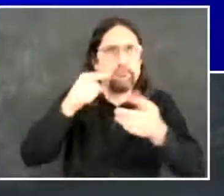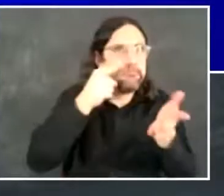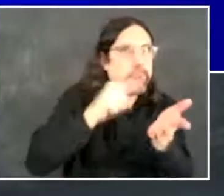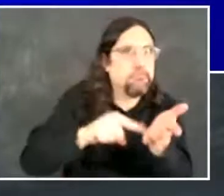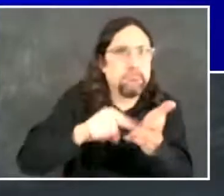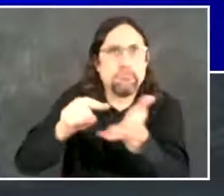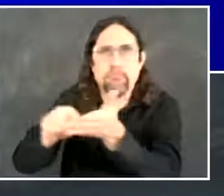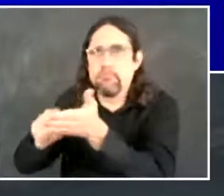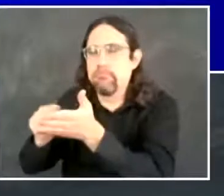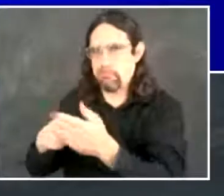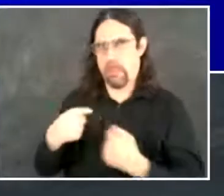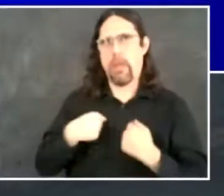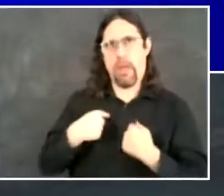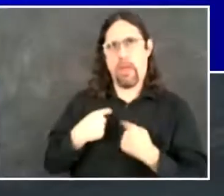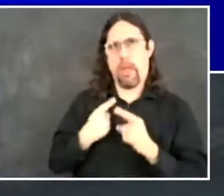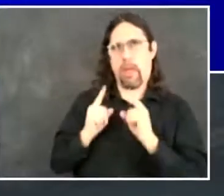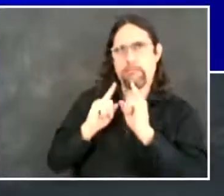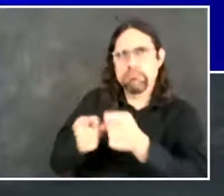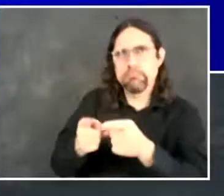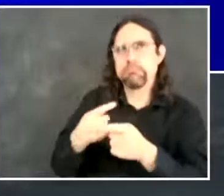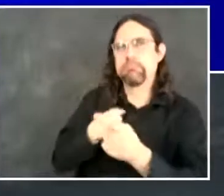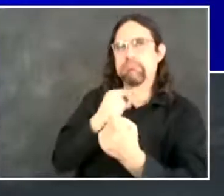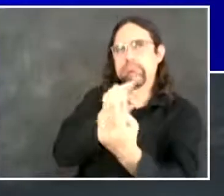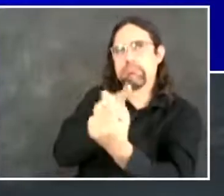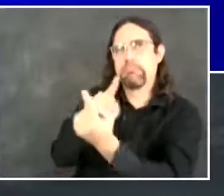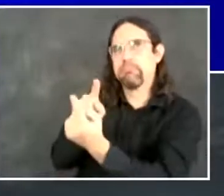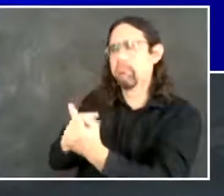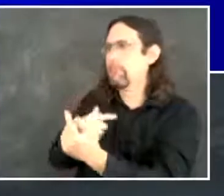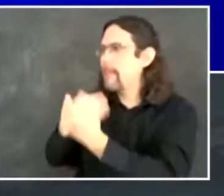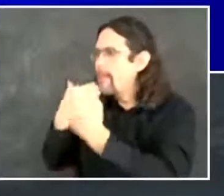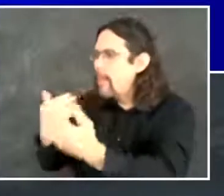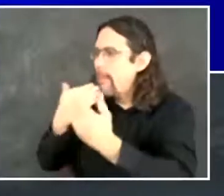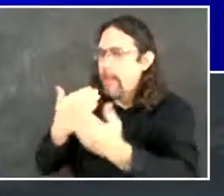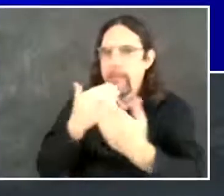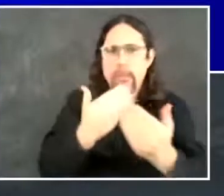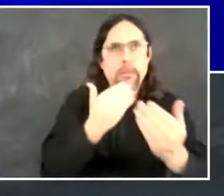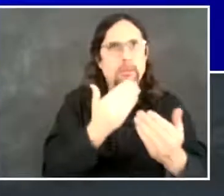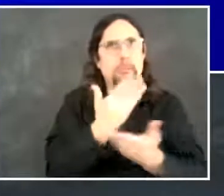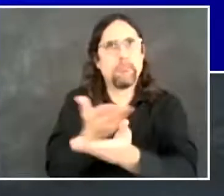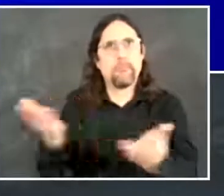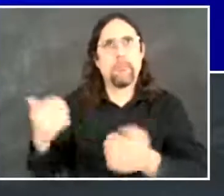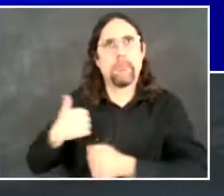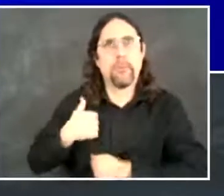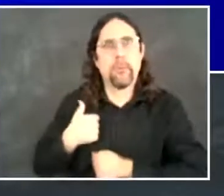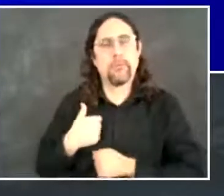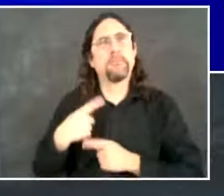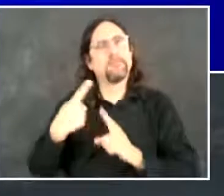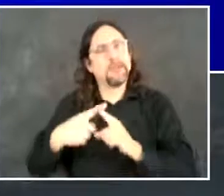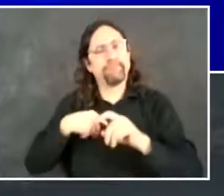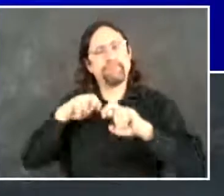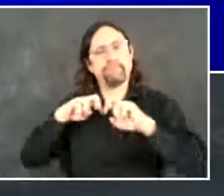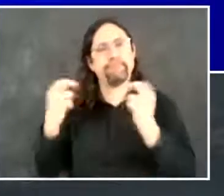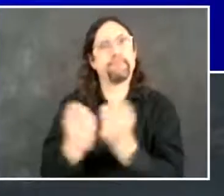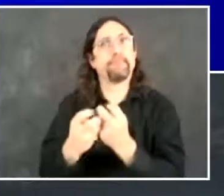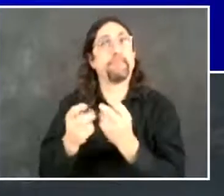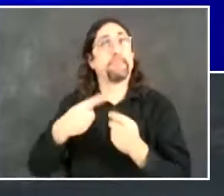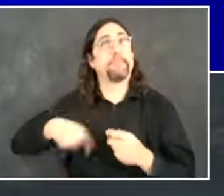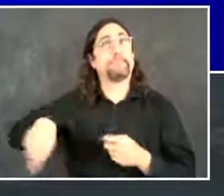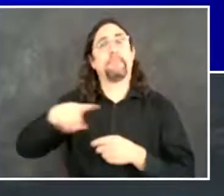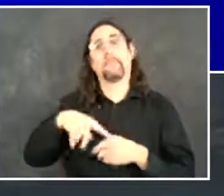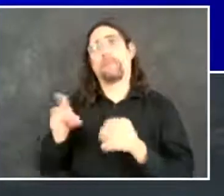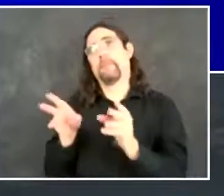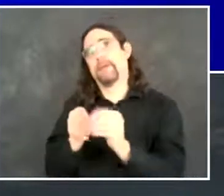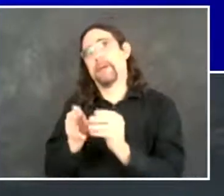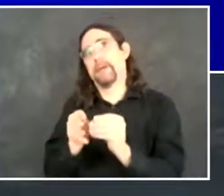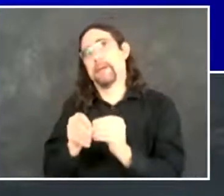talked about the impact that our military medical personnel have had in our public hospitals, which has been outstanding. I want to thank the Army, the